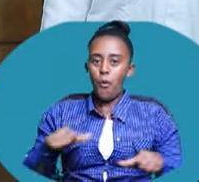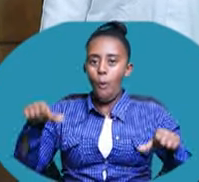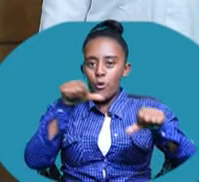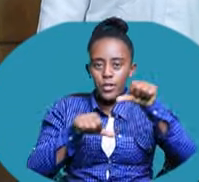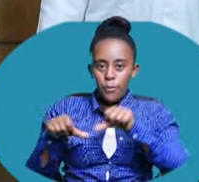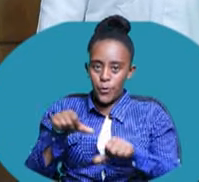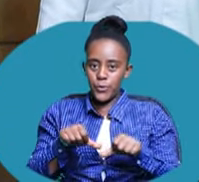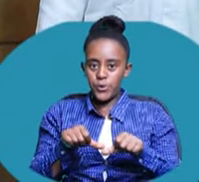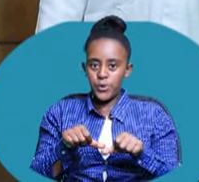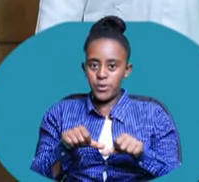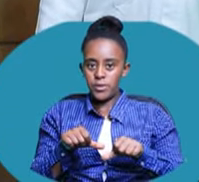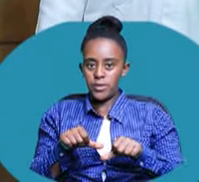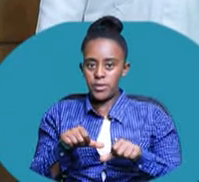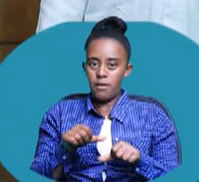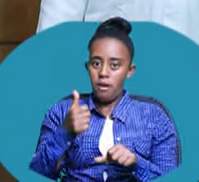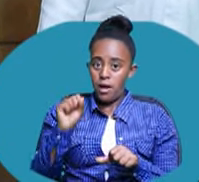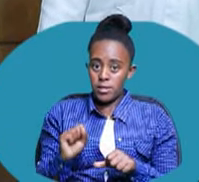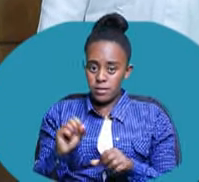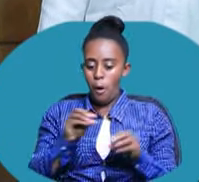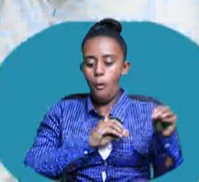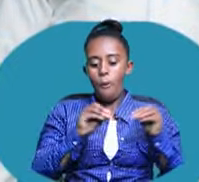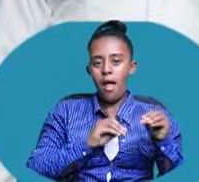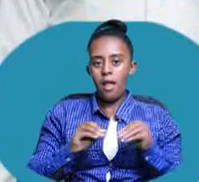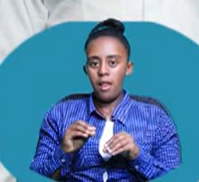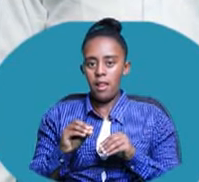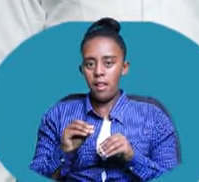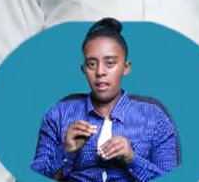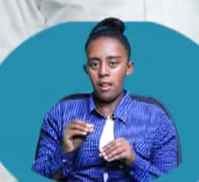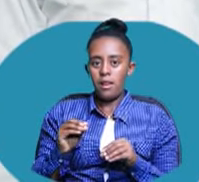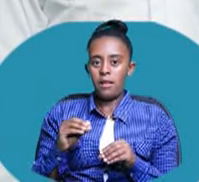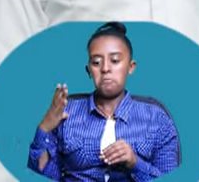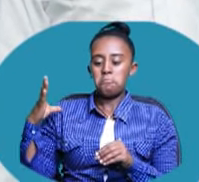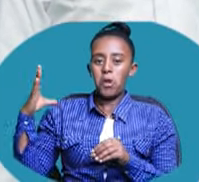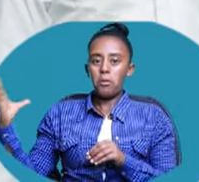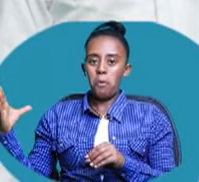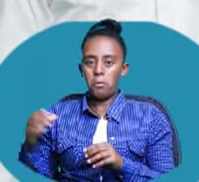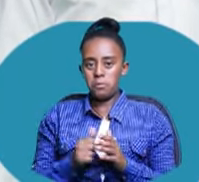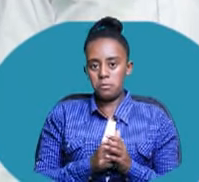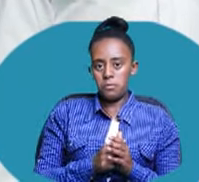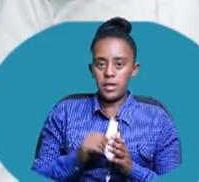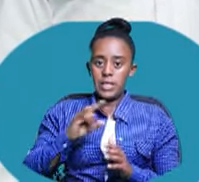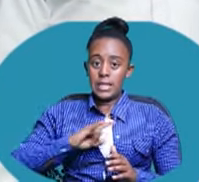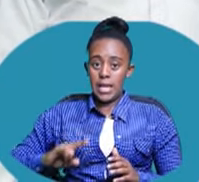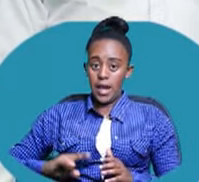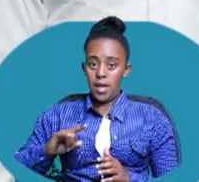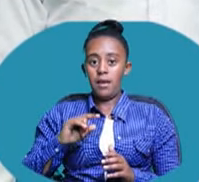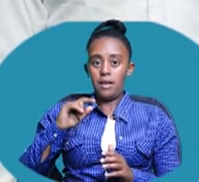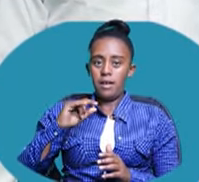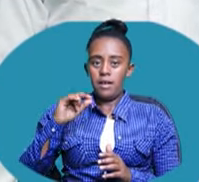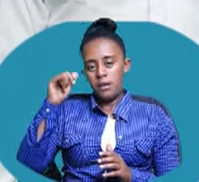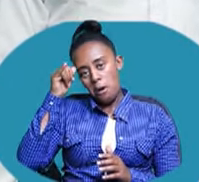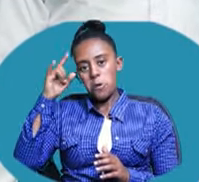contribute as a mobile capital during the time. But during the reign of Zara Yaqub,